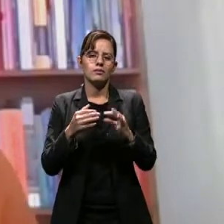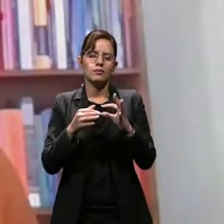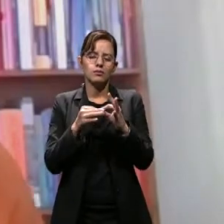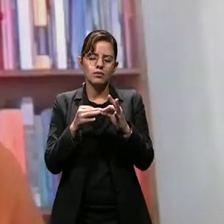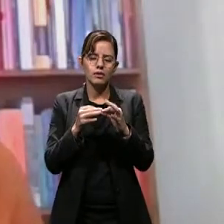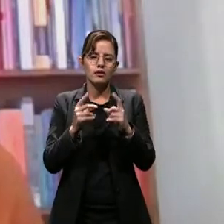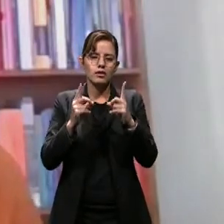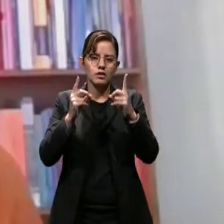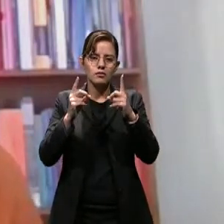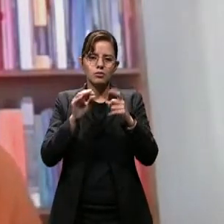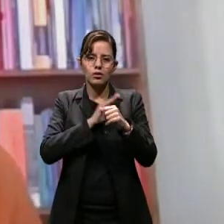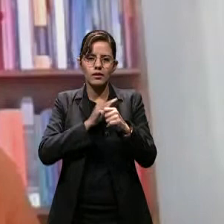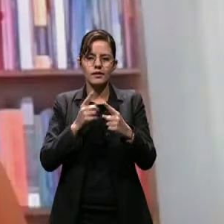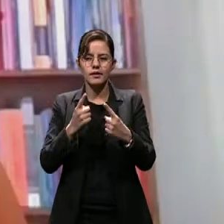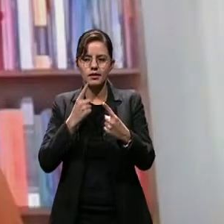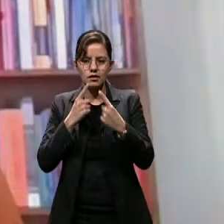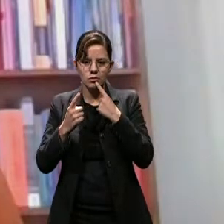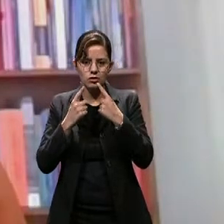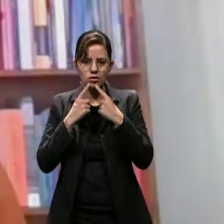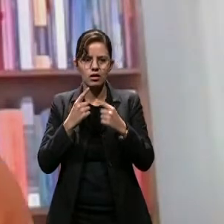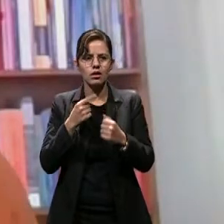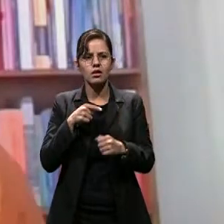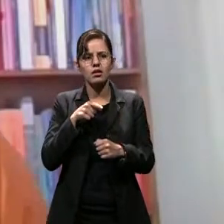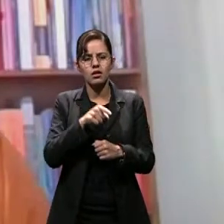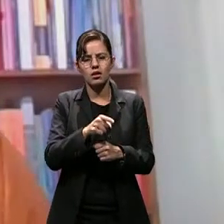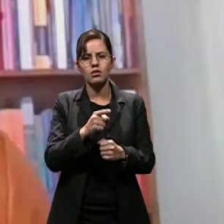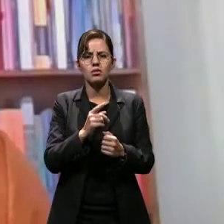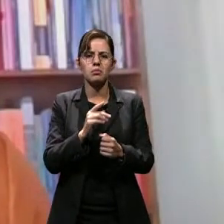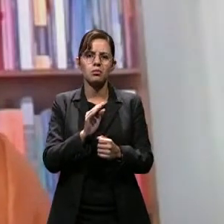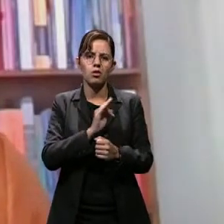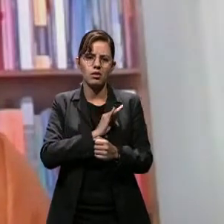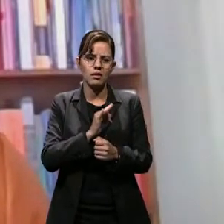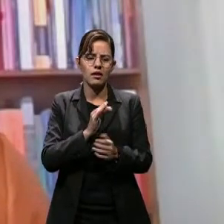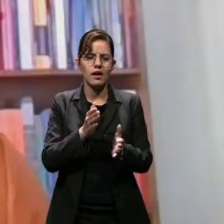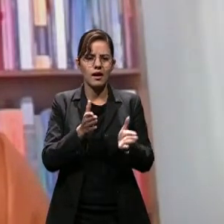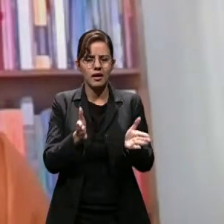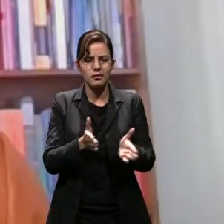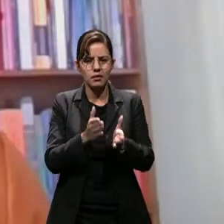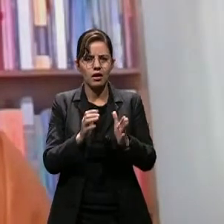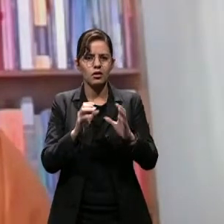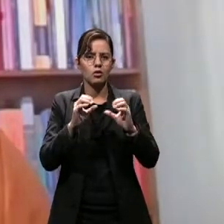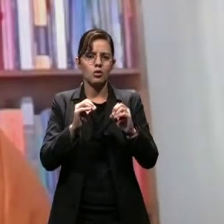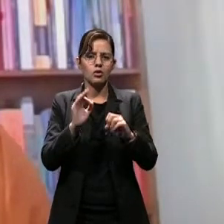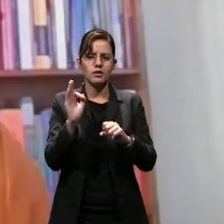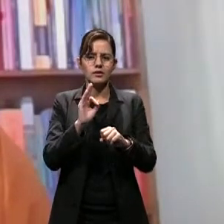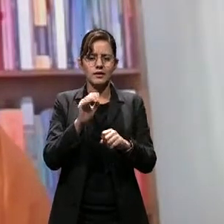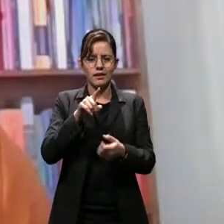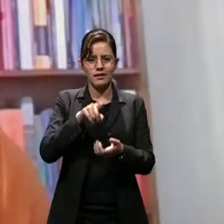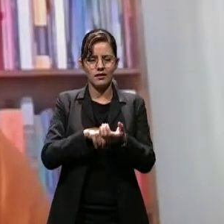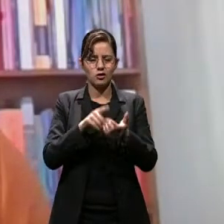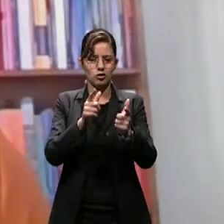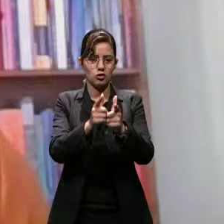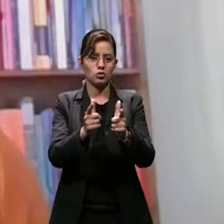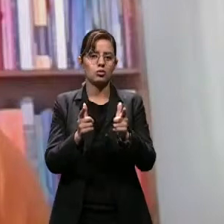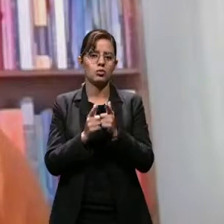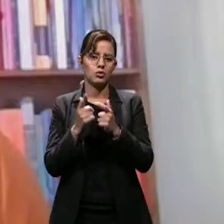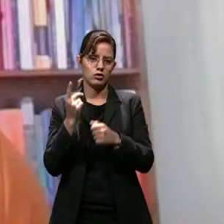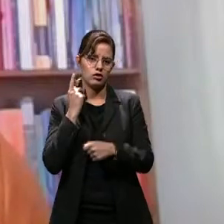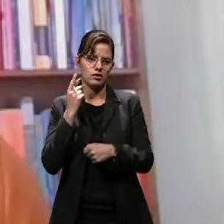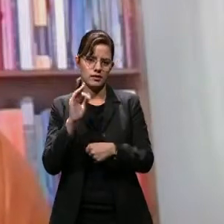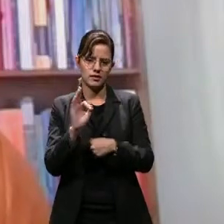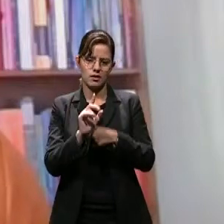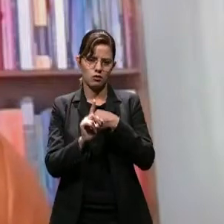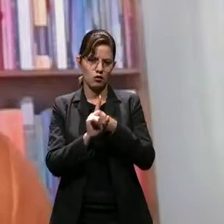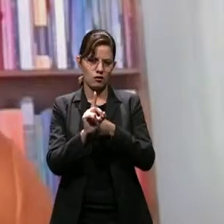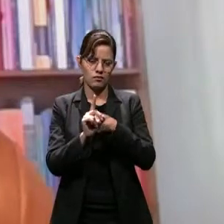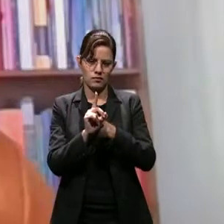discussing incentives, the strengthening of equality of gender within political associations, or